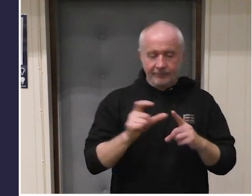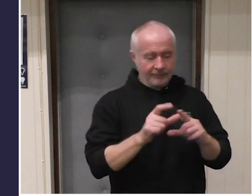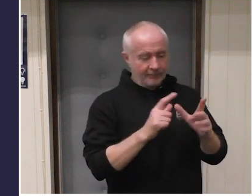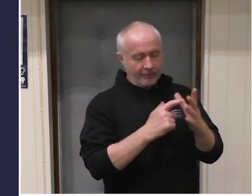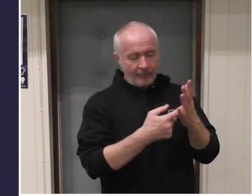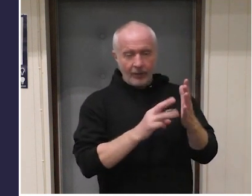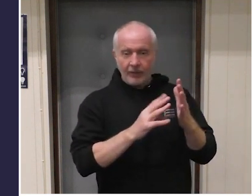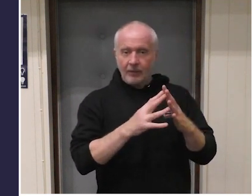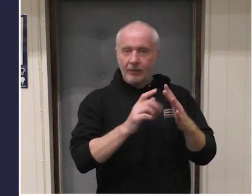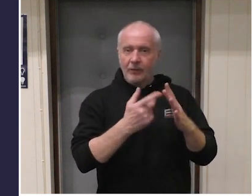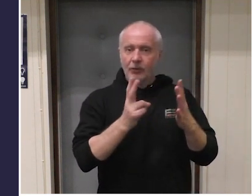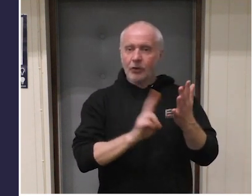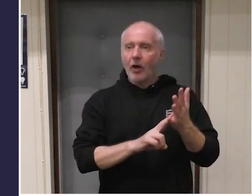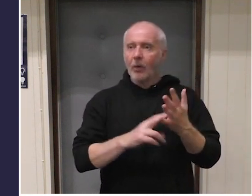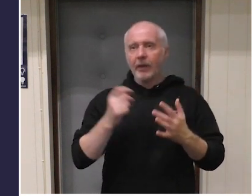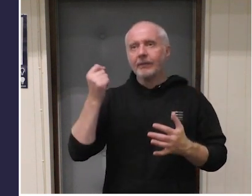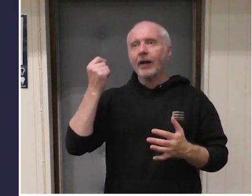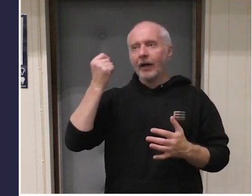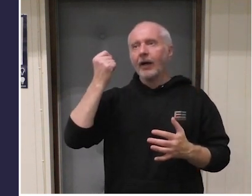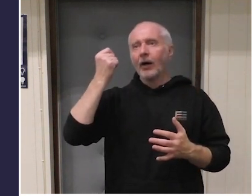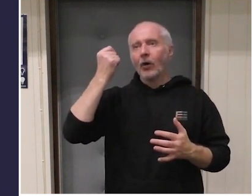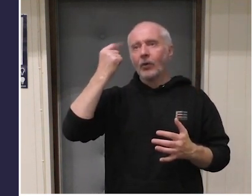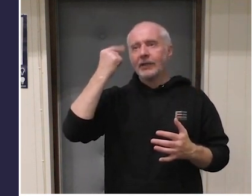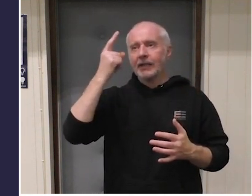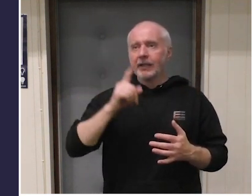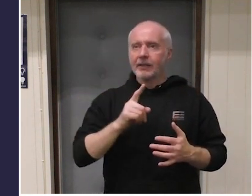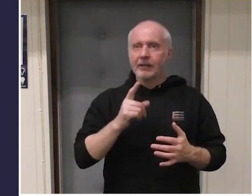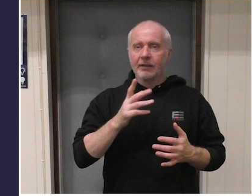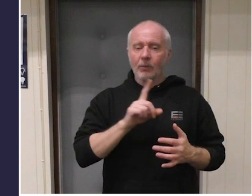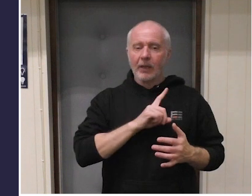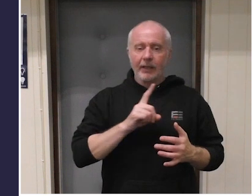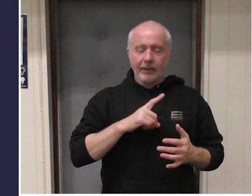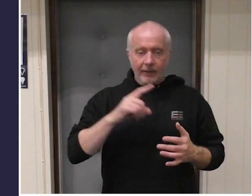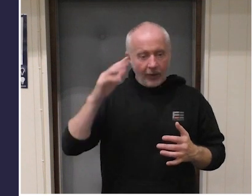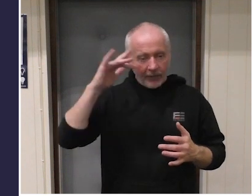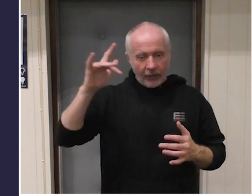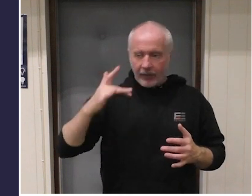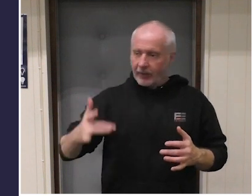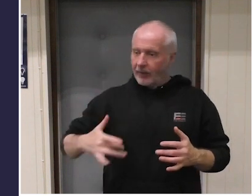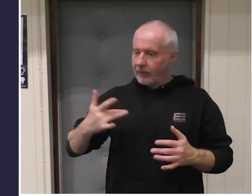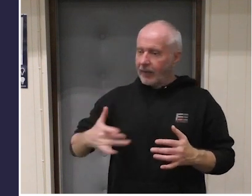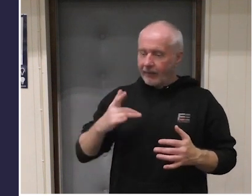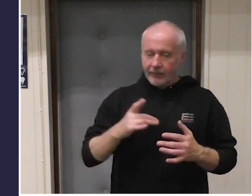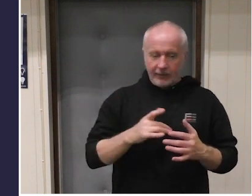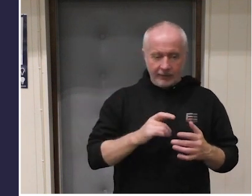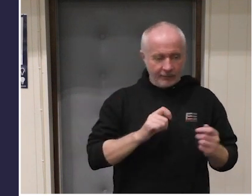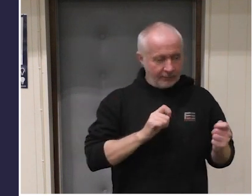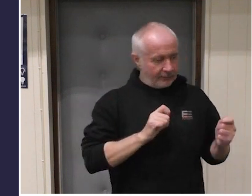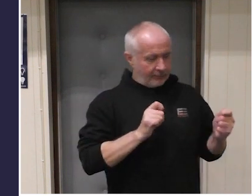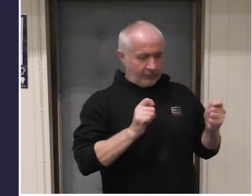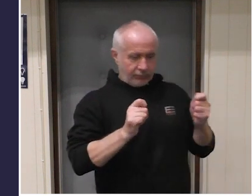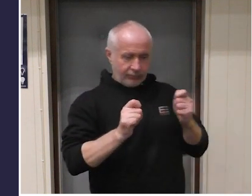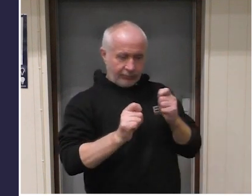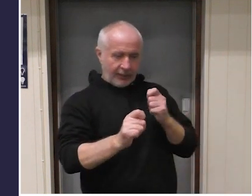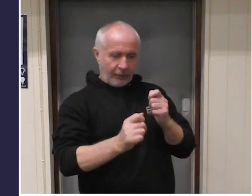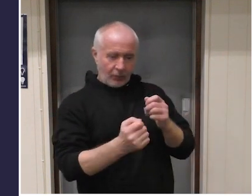understood this, even when he was conceiving of natural selection as a theory of life and evolution. So